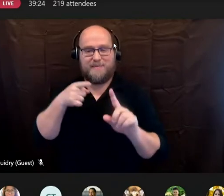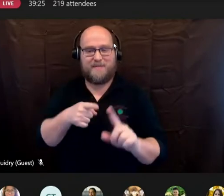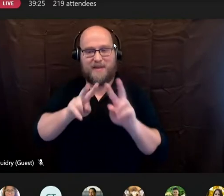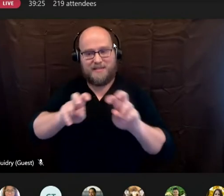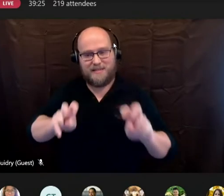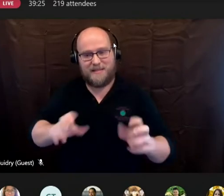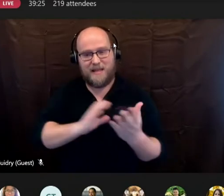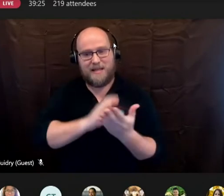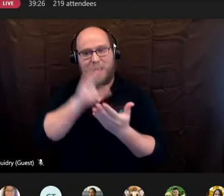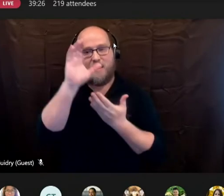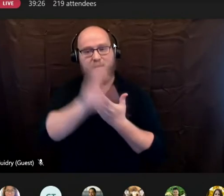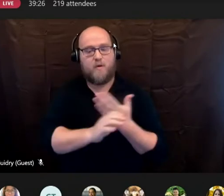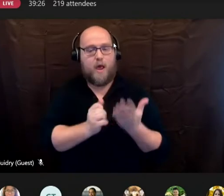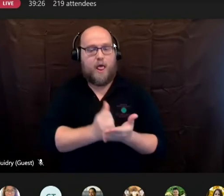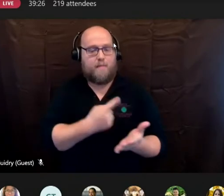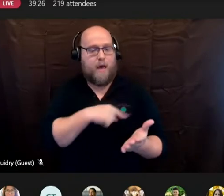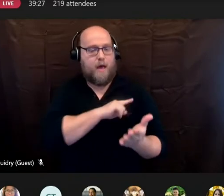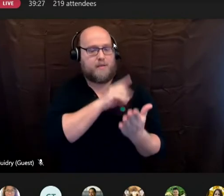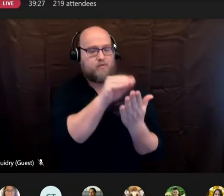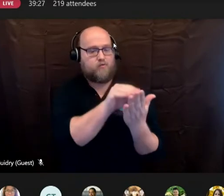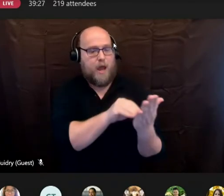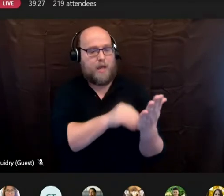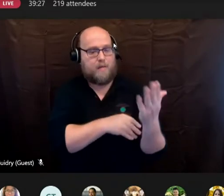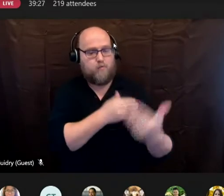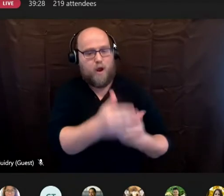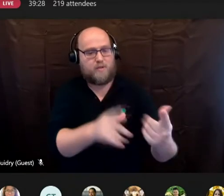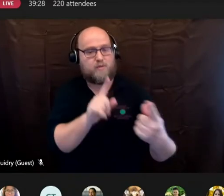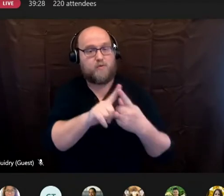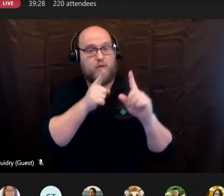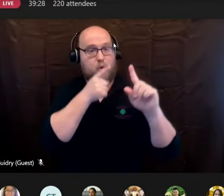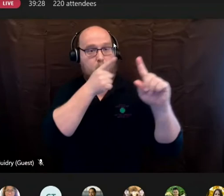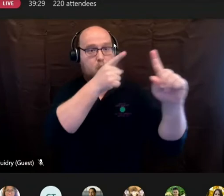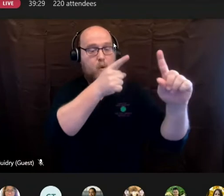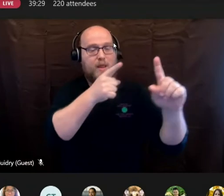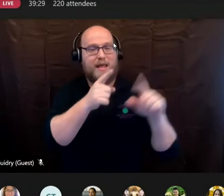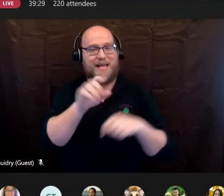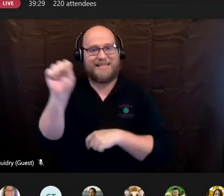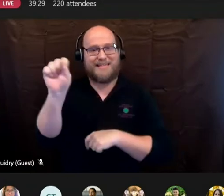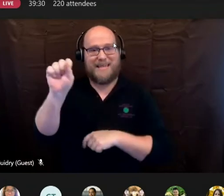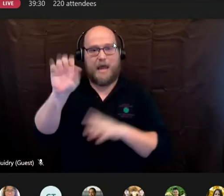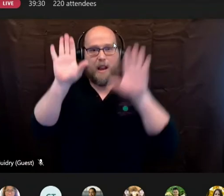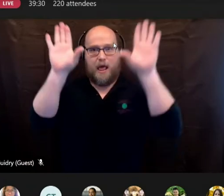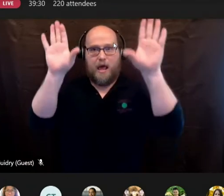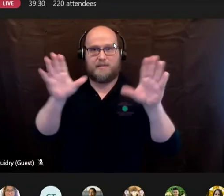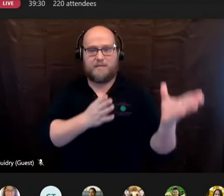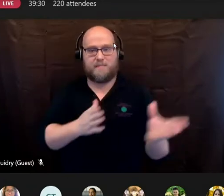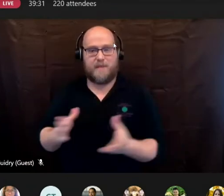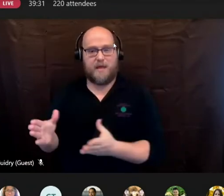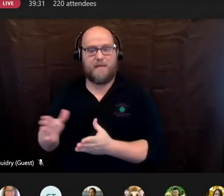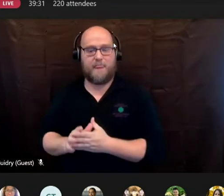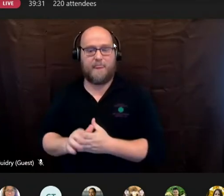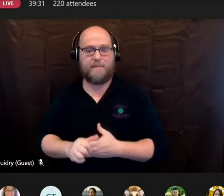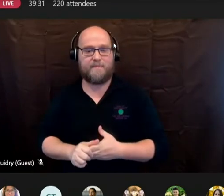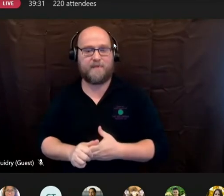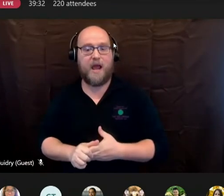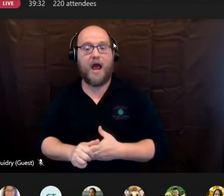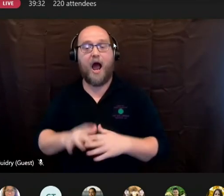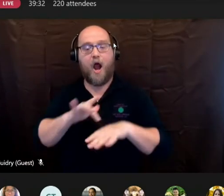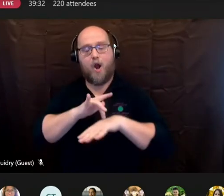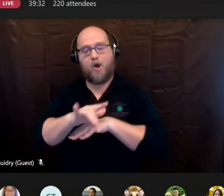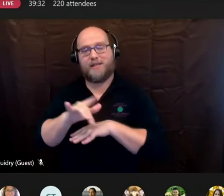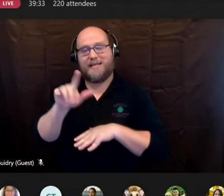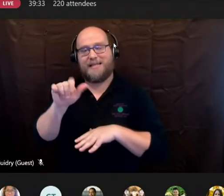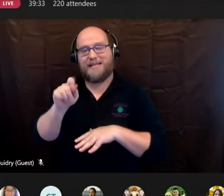goals in our strategic plan, Seattle Excellence. Our early literacy screener will also be piloted this year